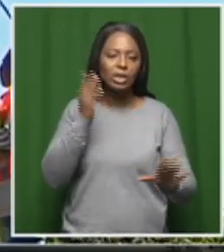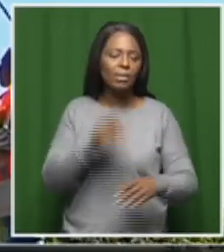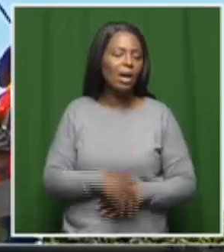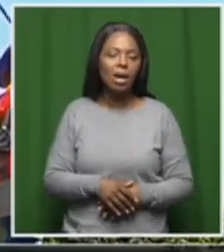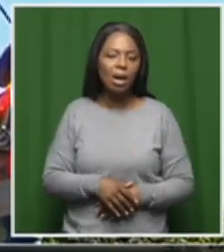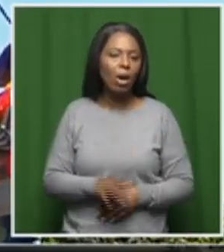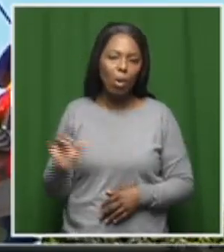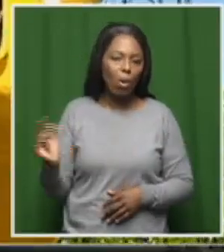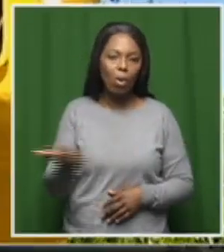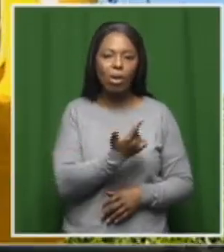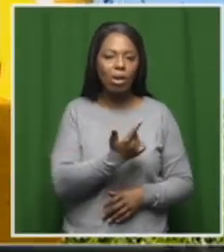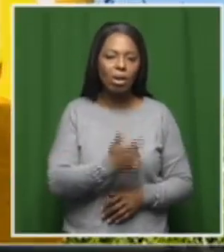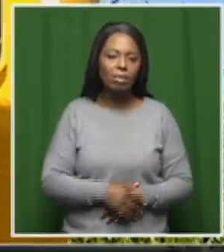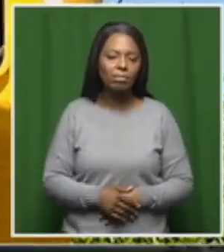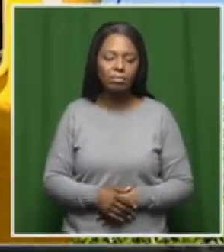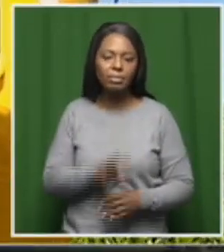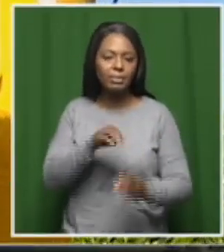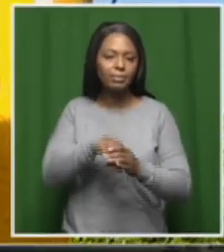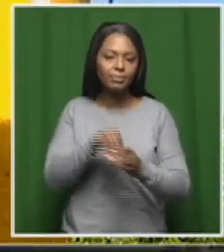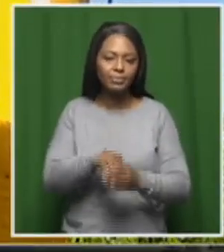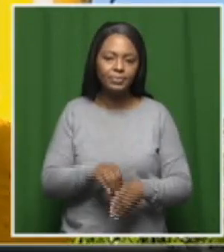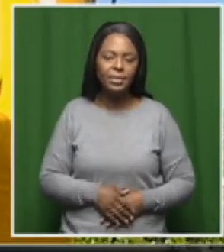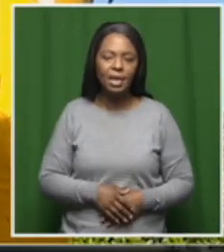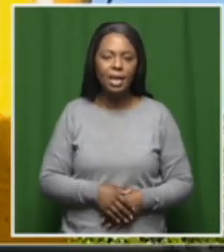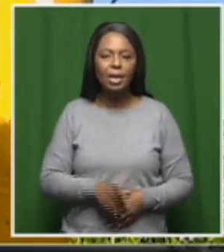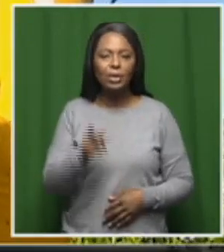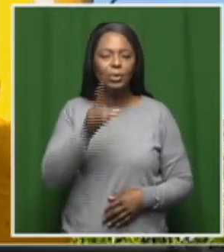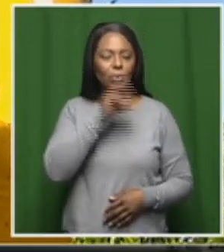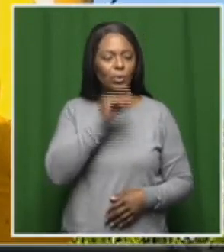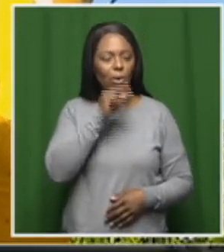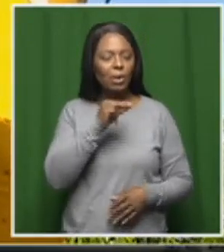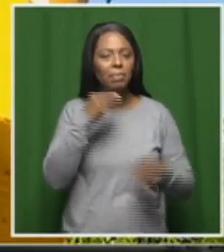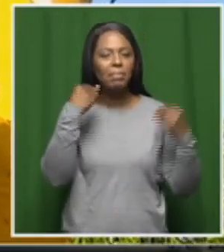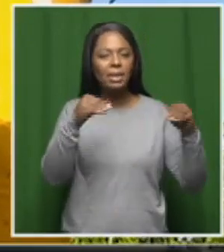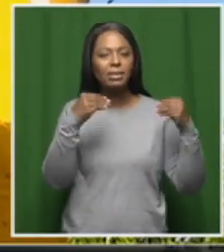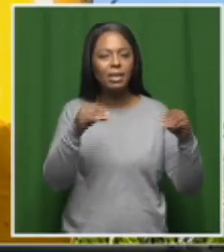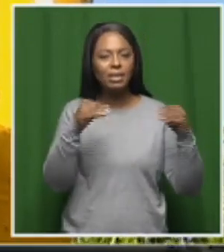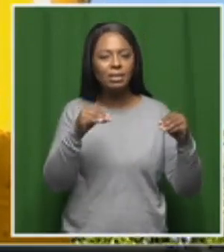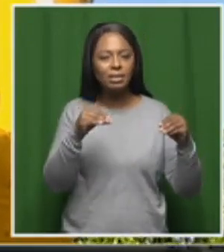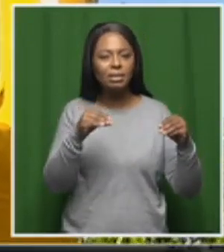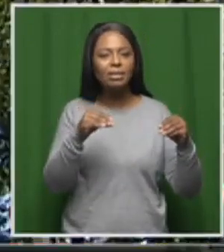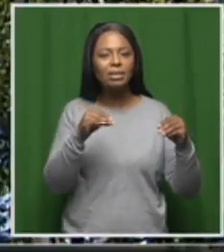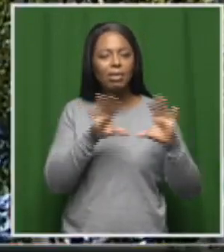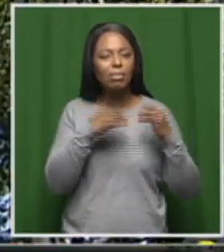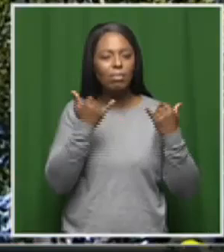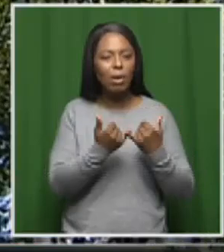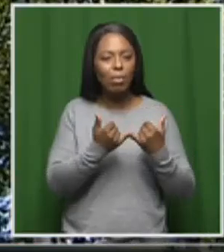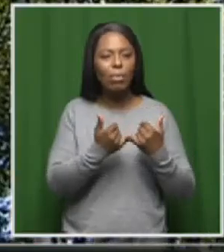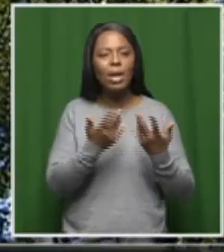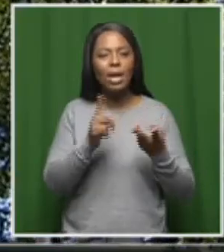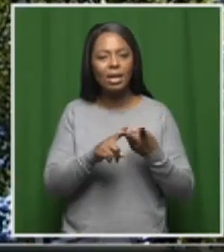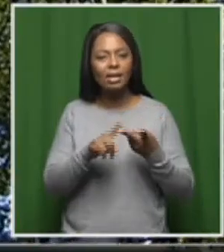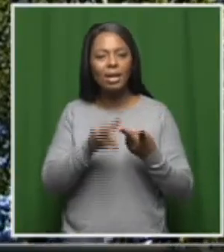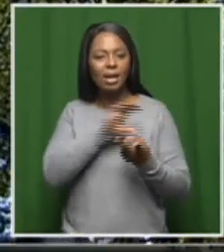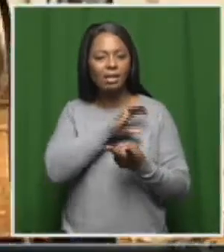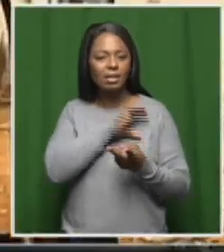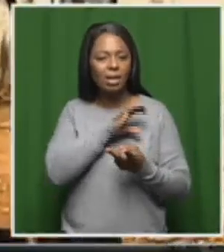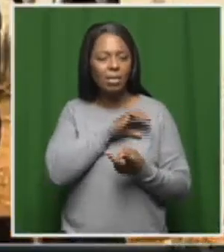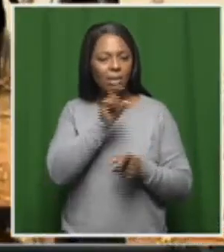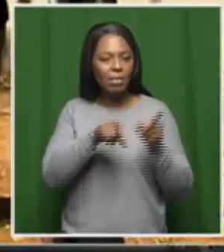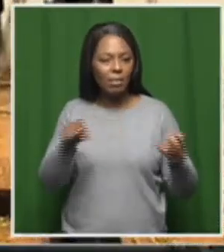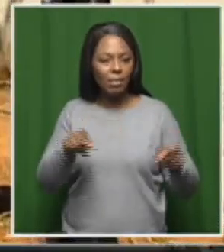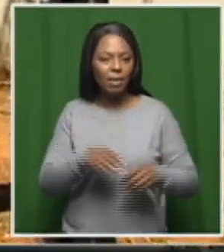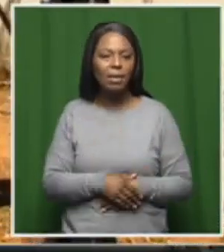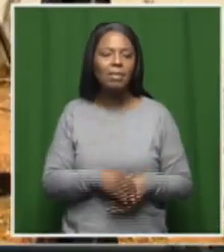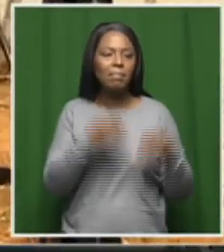the city of Johannesburg. So are we talking businesses as well? Is this a mix of residents and businesses?